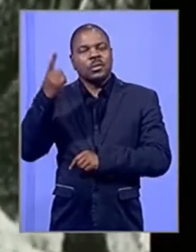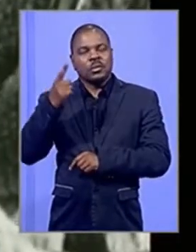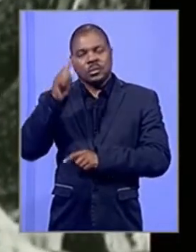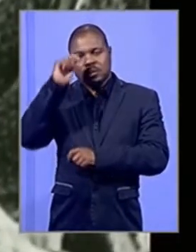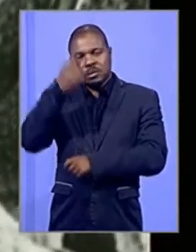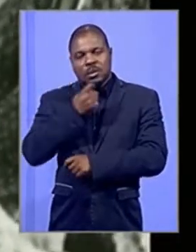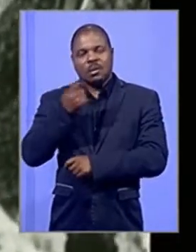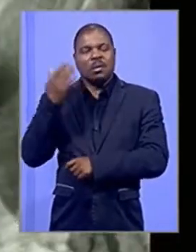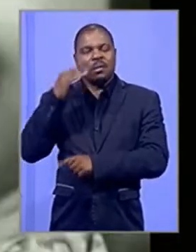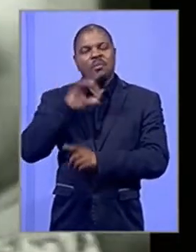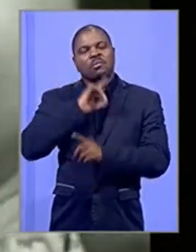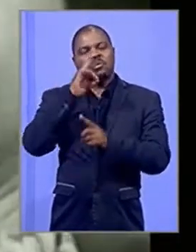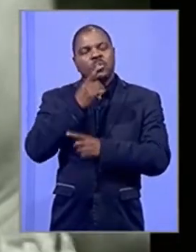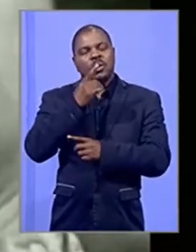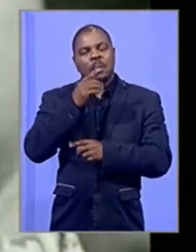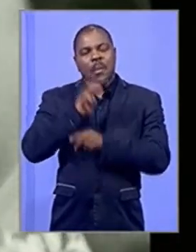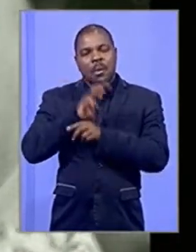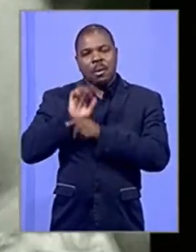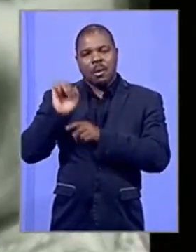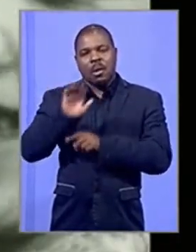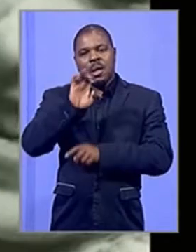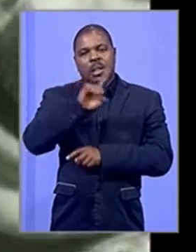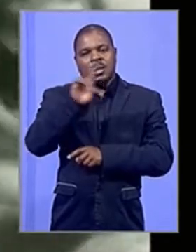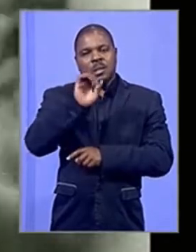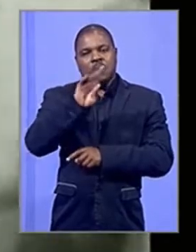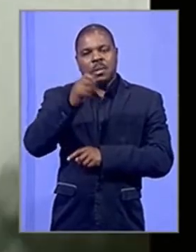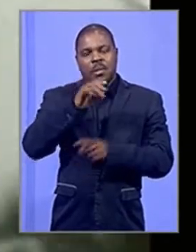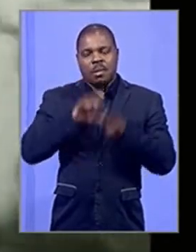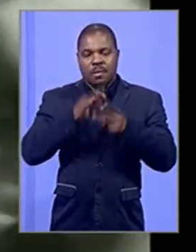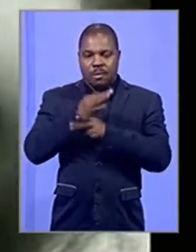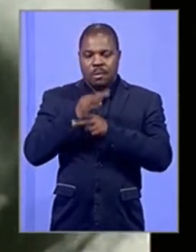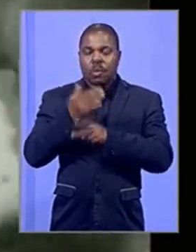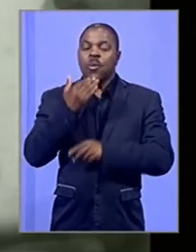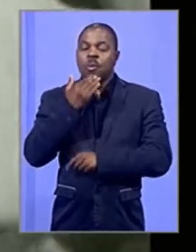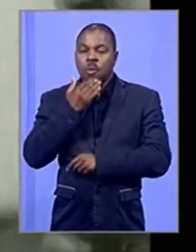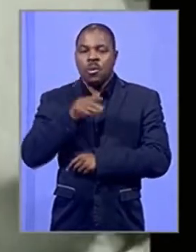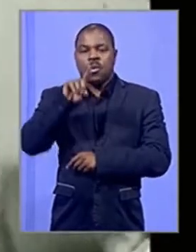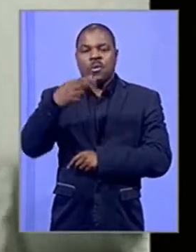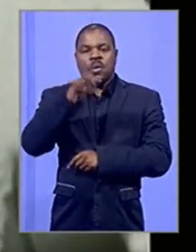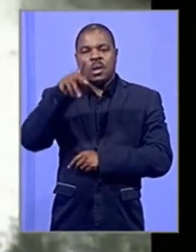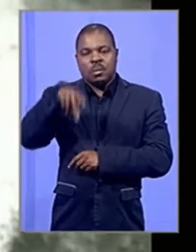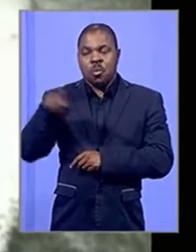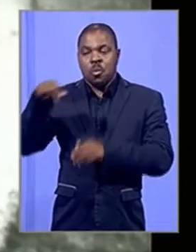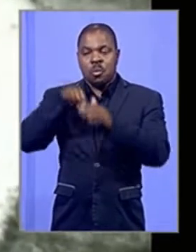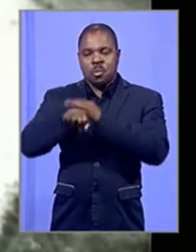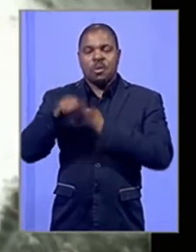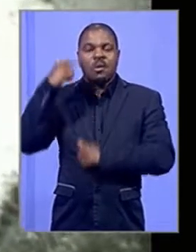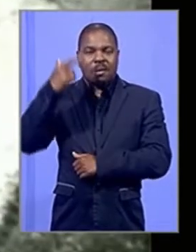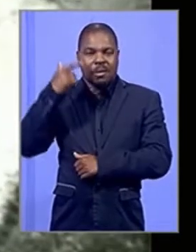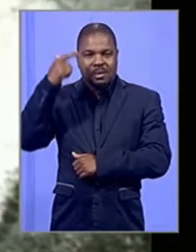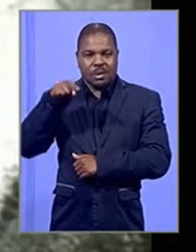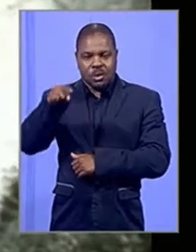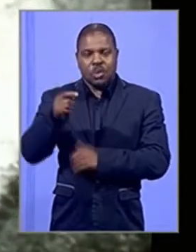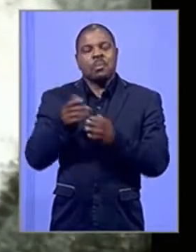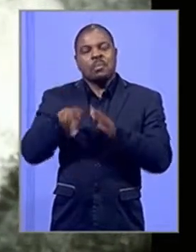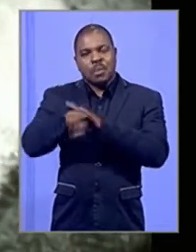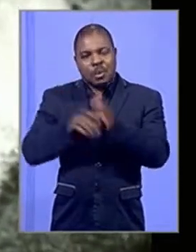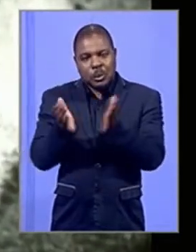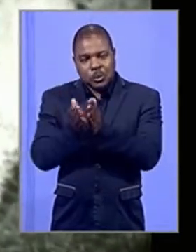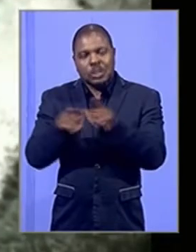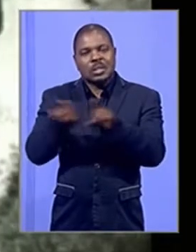eo Elizabeth le Philip. O thomile dithuto tsa gagwe ka Kim Preparatory School ka ntlenyana ga London e le go sekolo seo tatagwe a tsenego